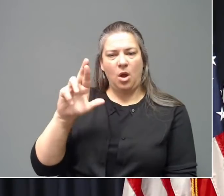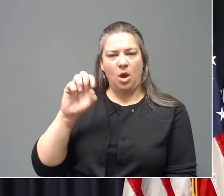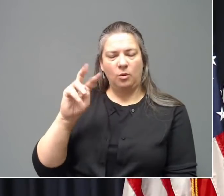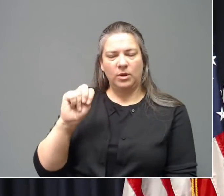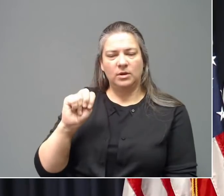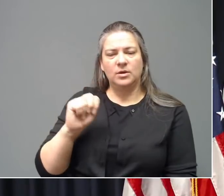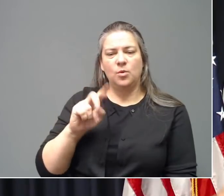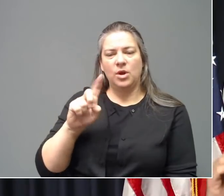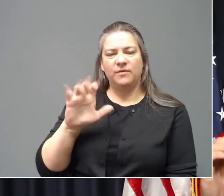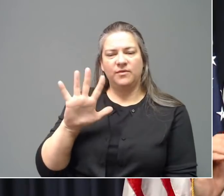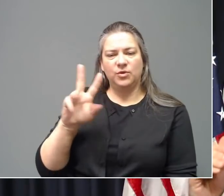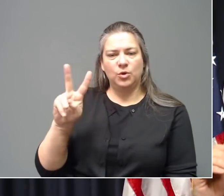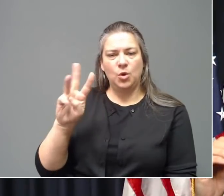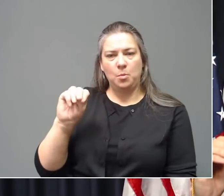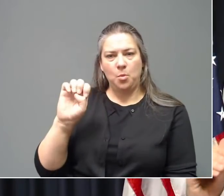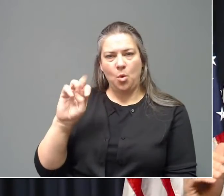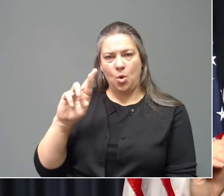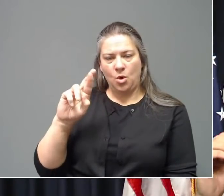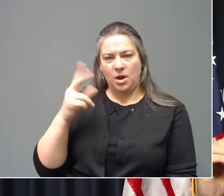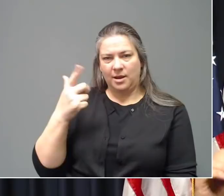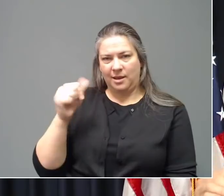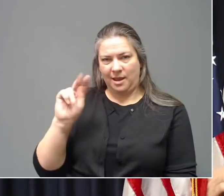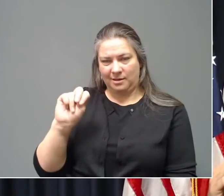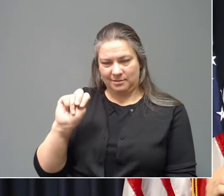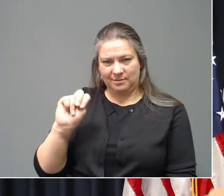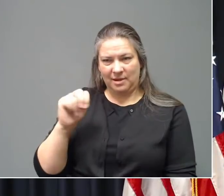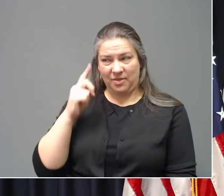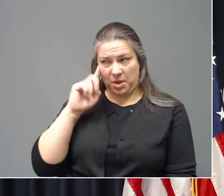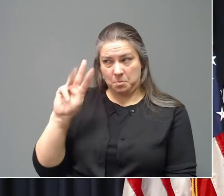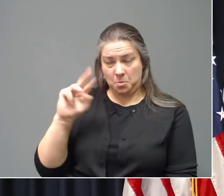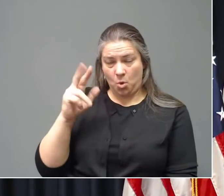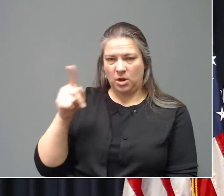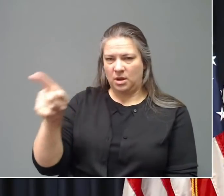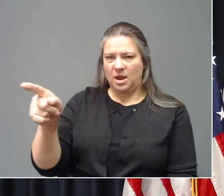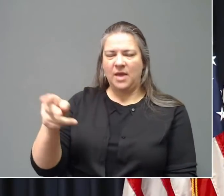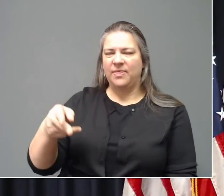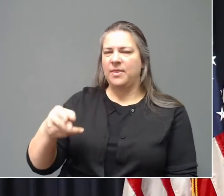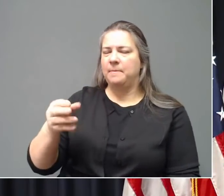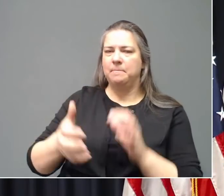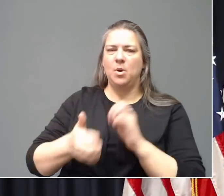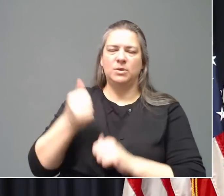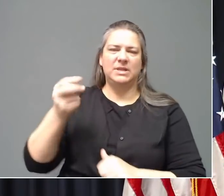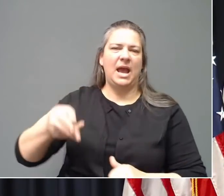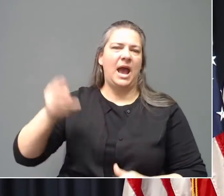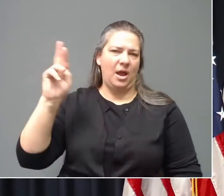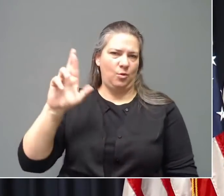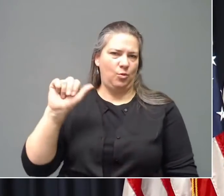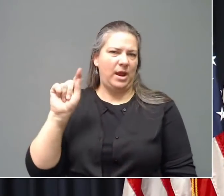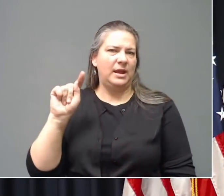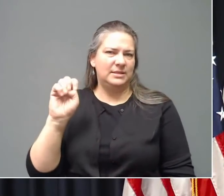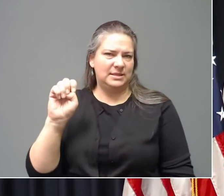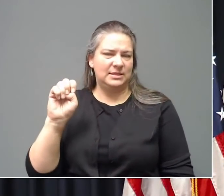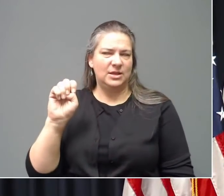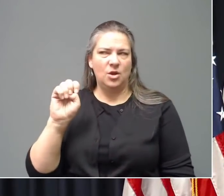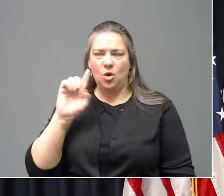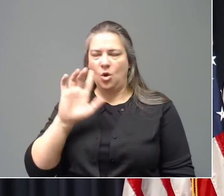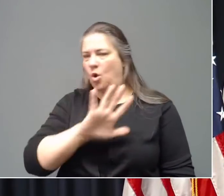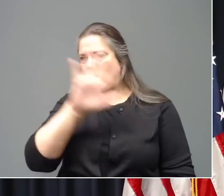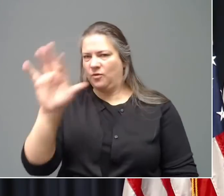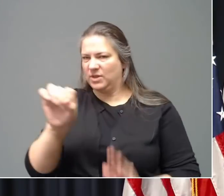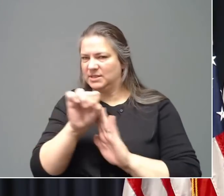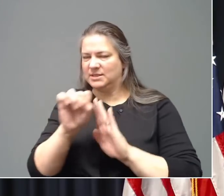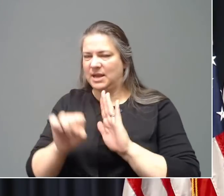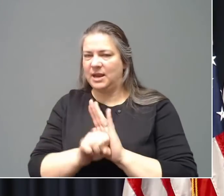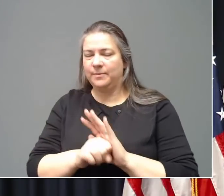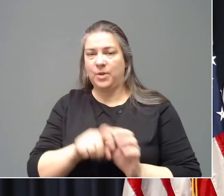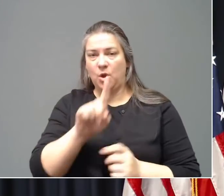from Morgan. Right now, I believe that Morgan has the highest rate in the entire state. 145 from